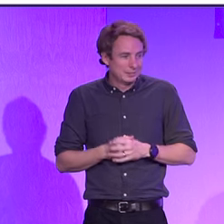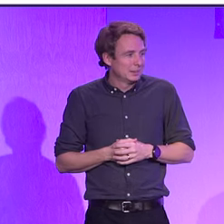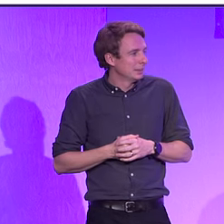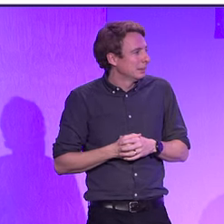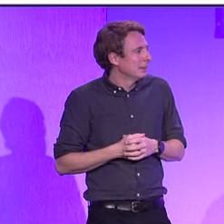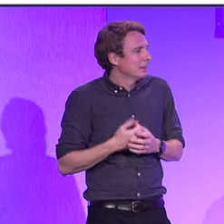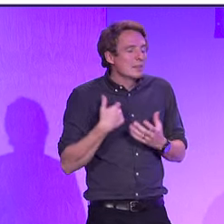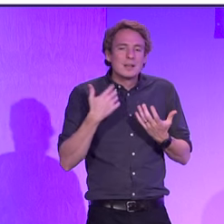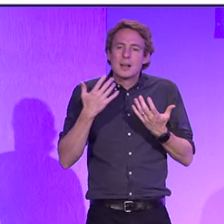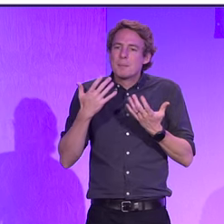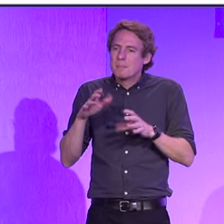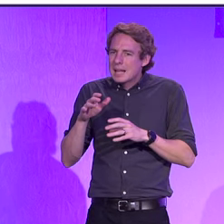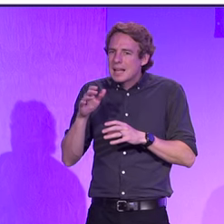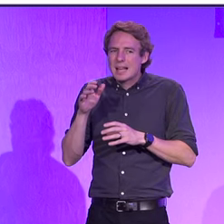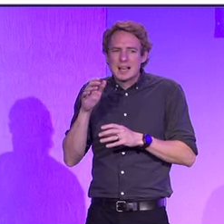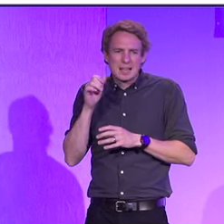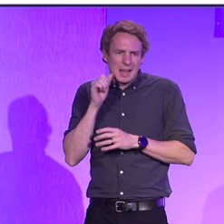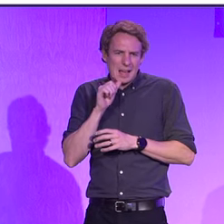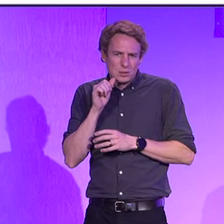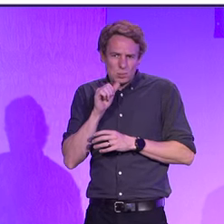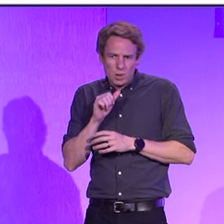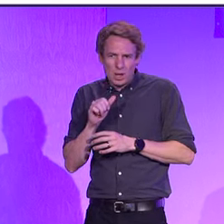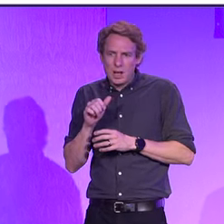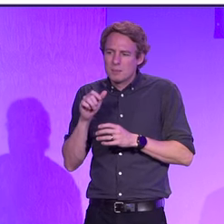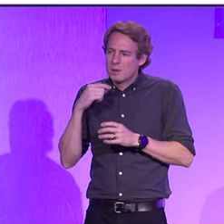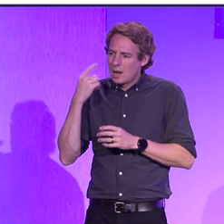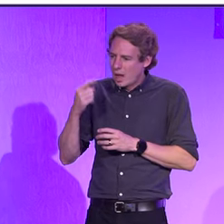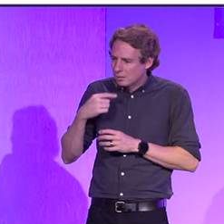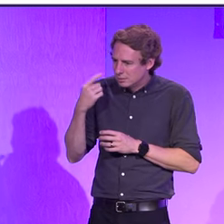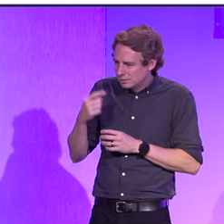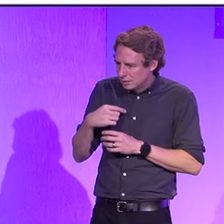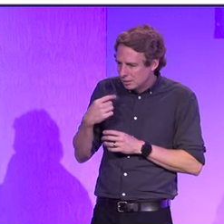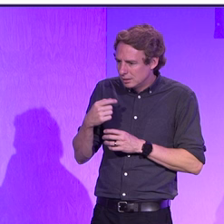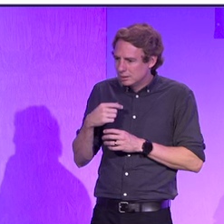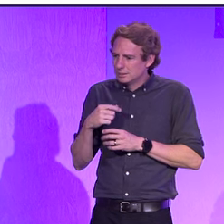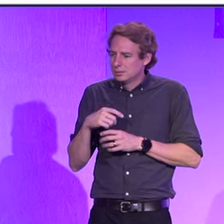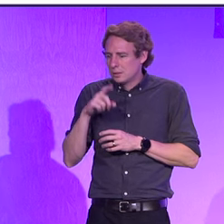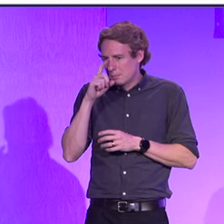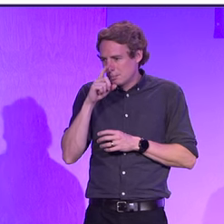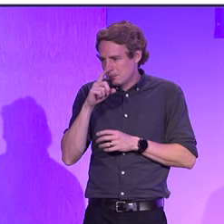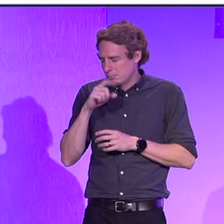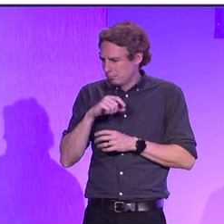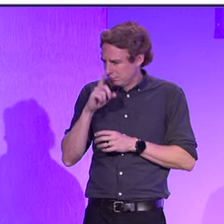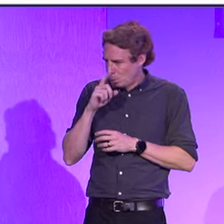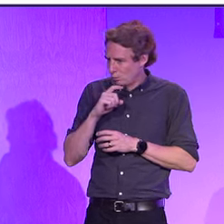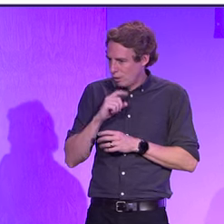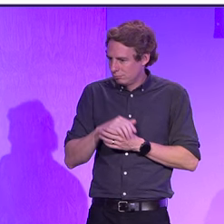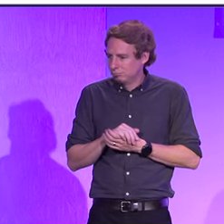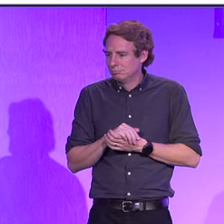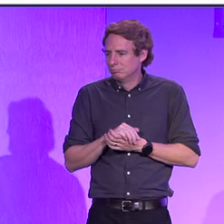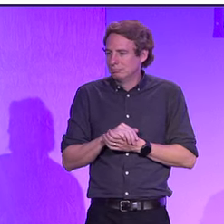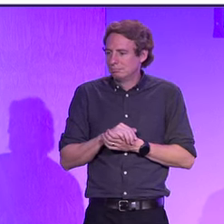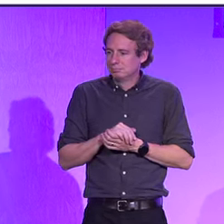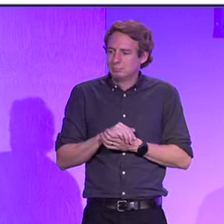So this month I've spoken at like Antwerp, Vilnius, Porto, and now London. And it's really great to both see what the